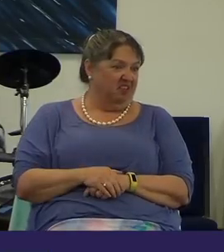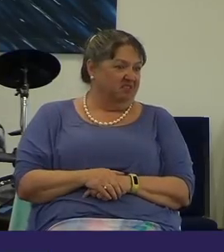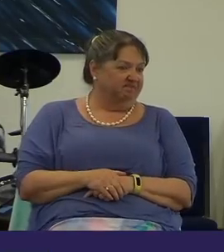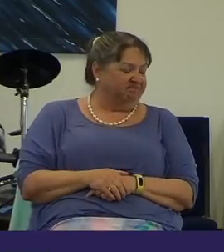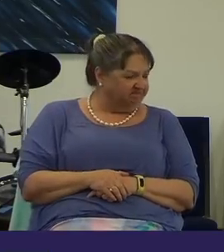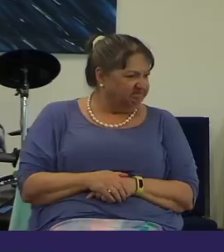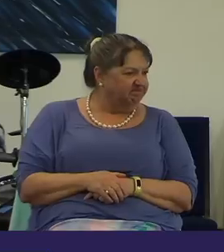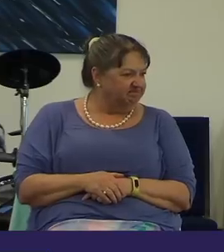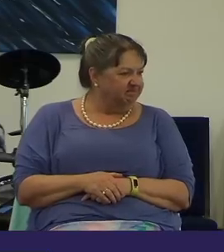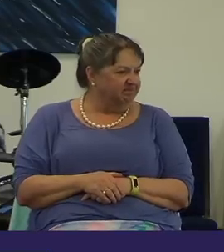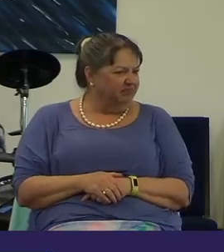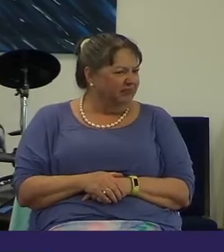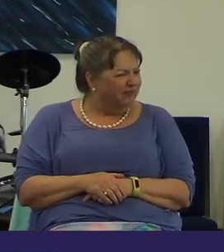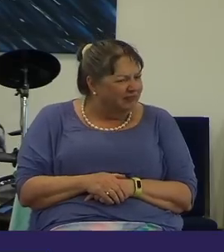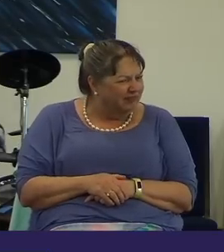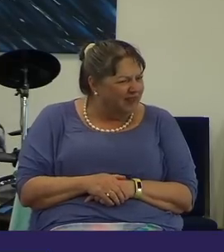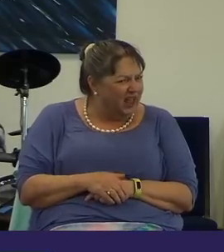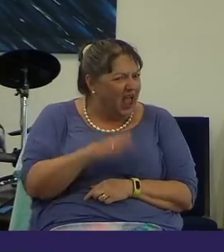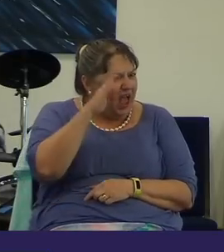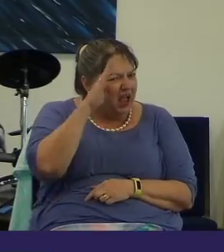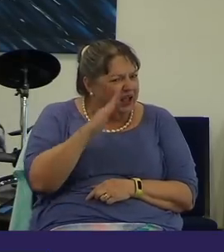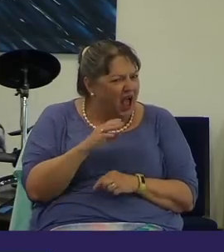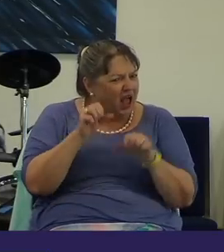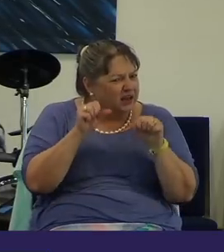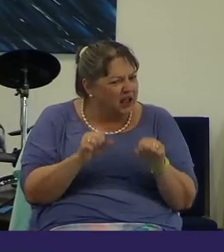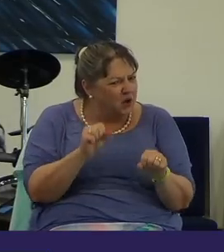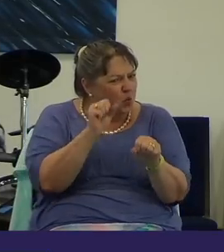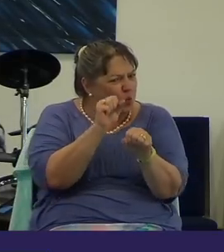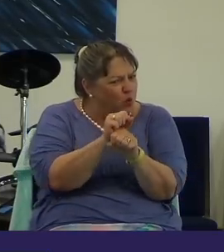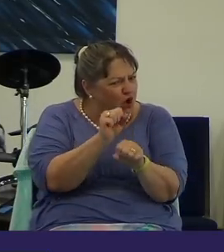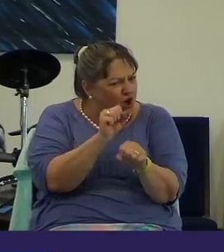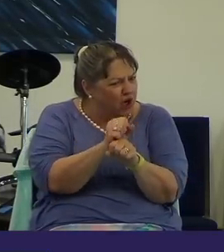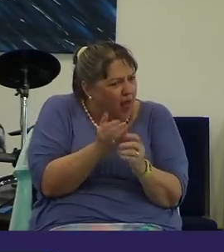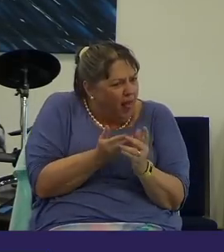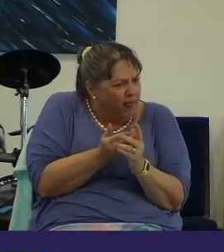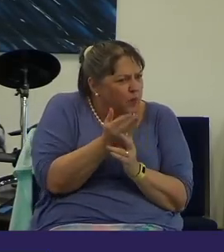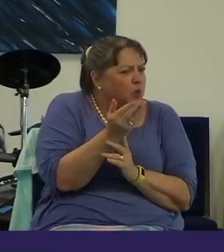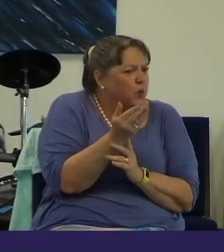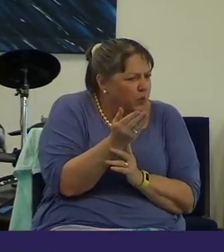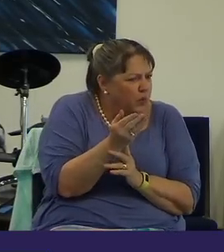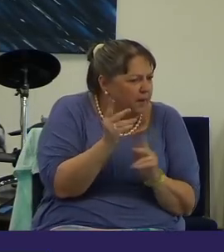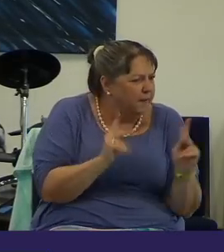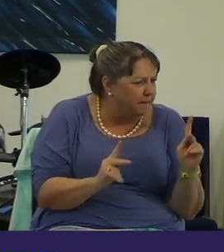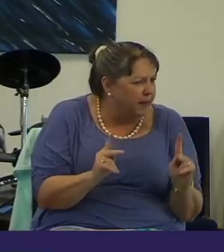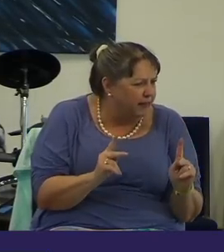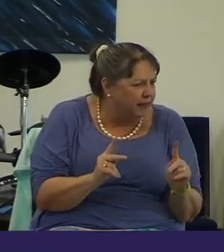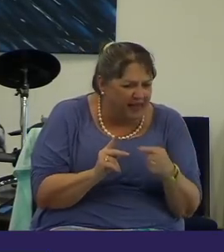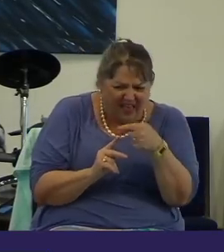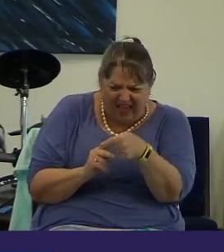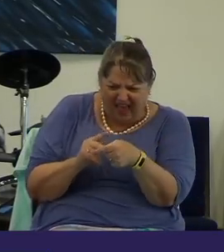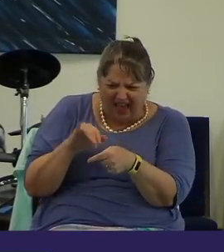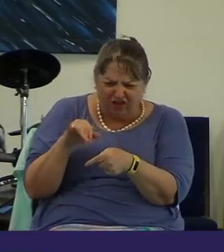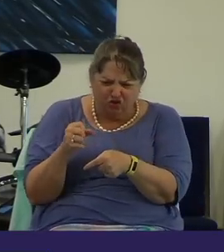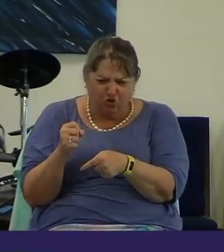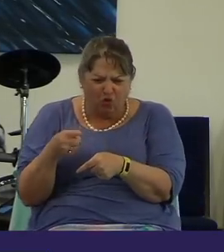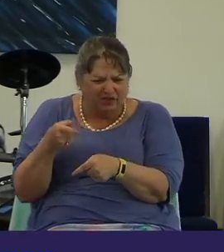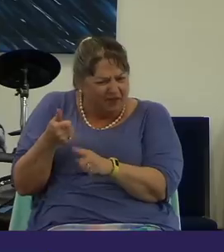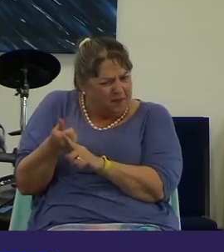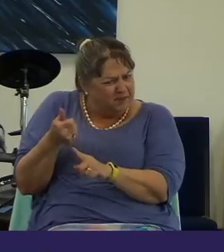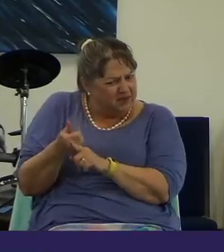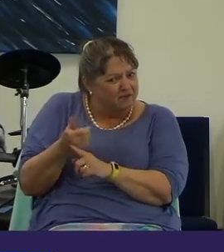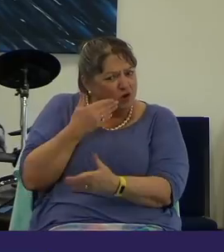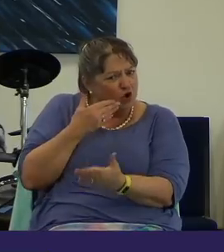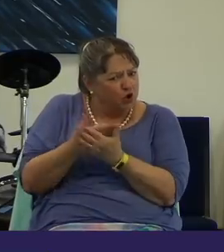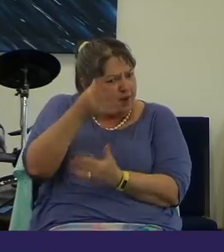how God can work through people's lives. And so this same Joseph was an upright man. He was a good man. He was a man